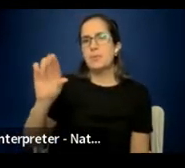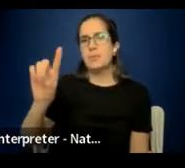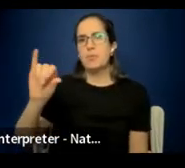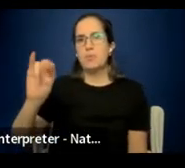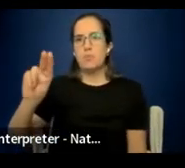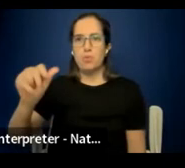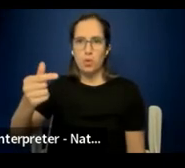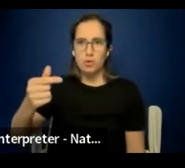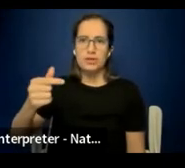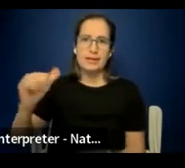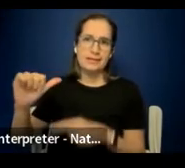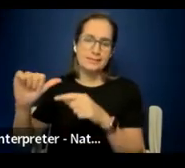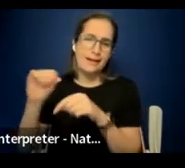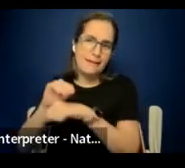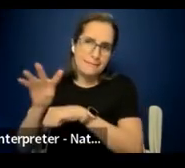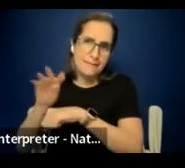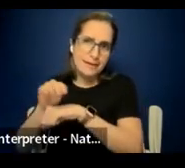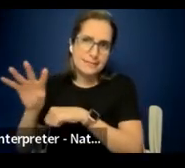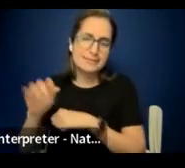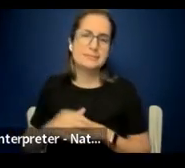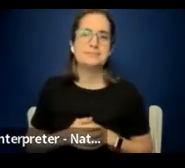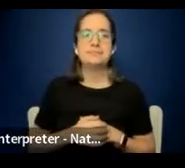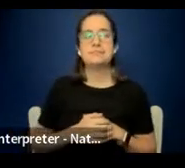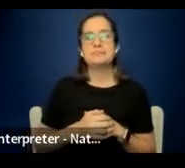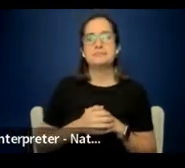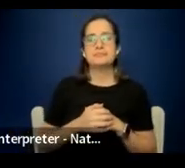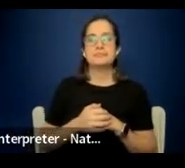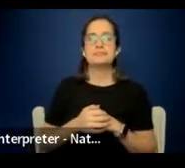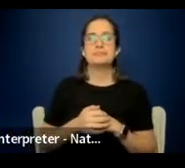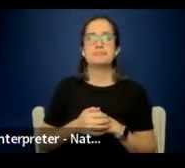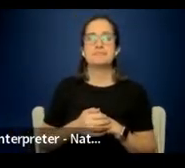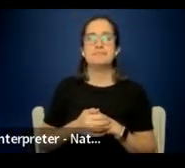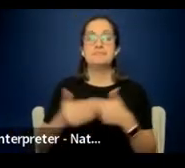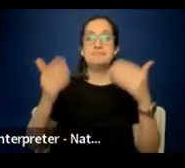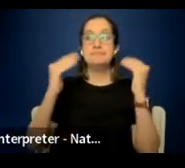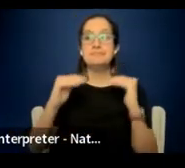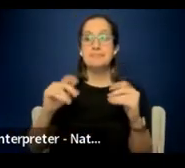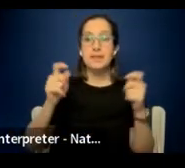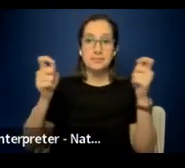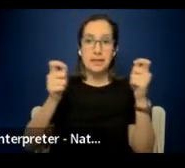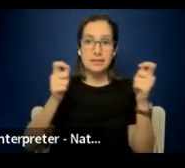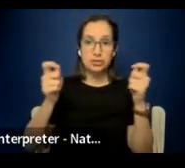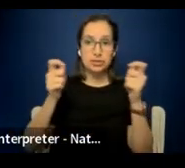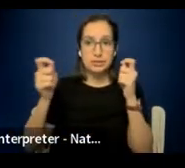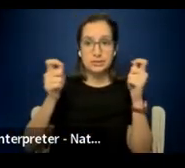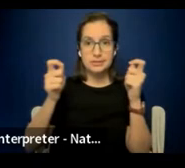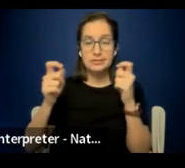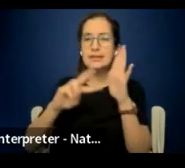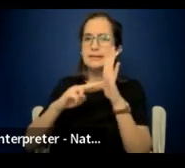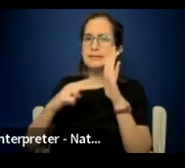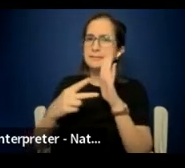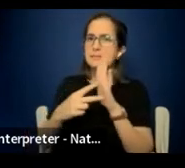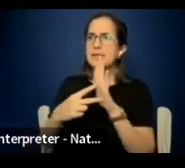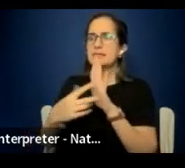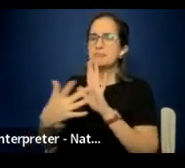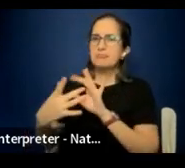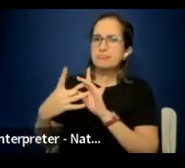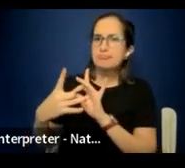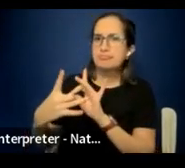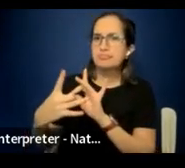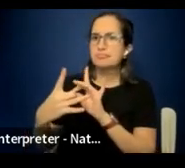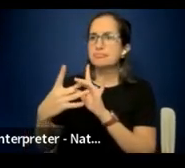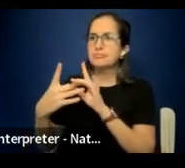So managing volunteers. On an ongoing basis, you know, engaging volunteers and inspiring them to sort of make a longer commitment